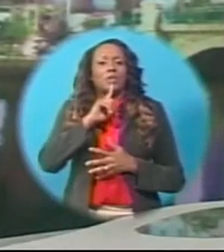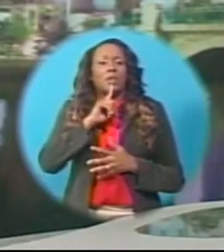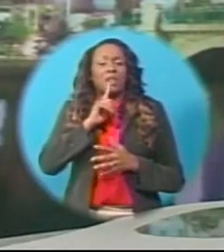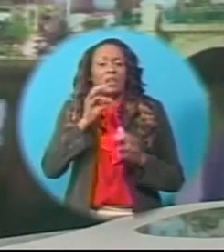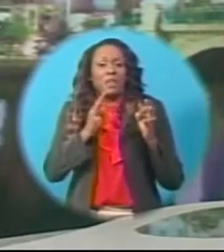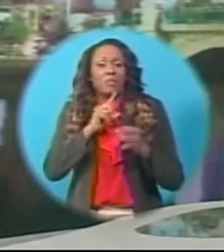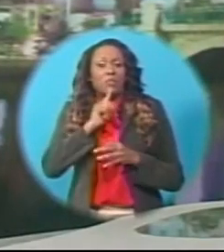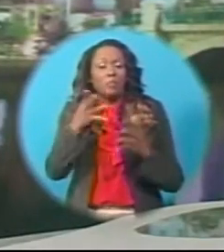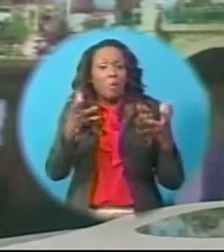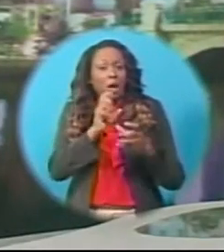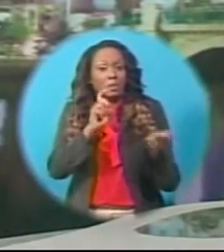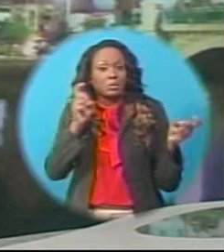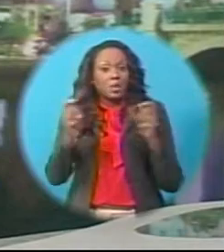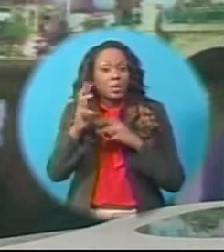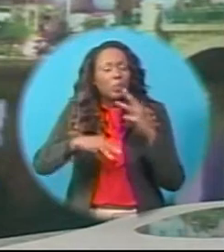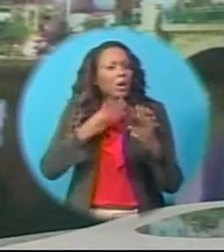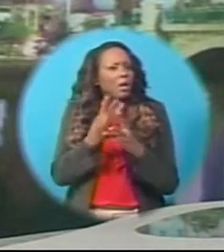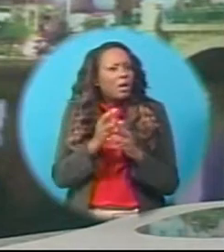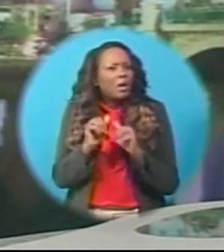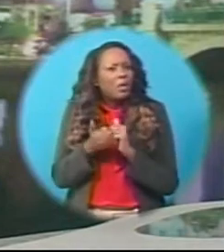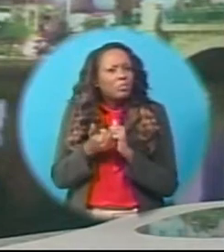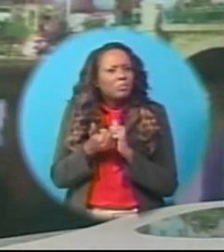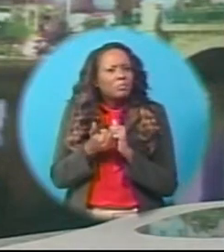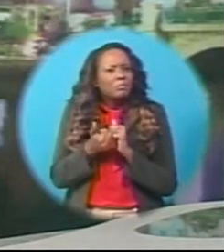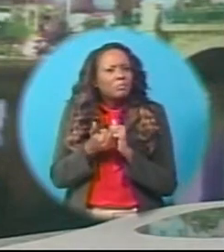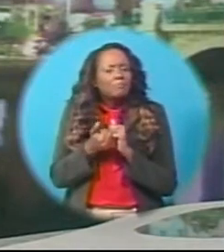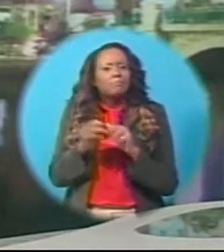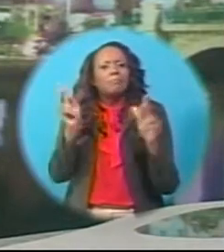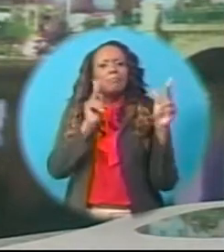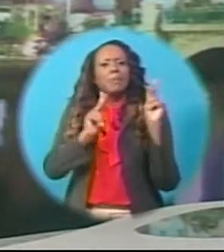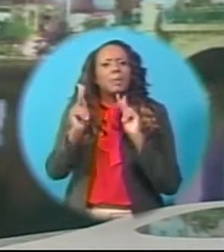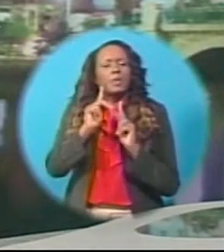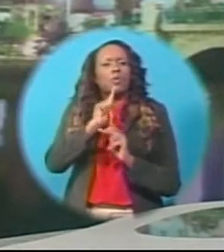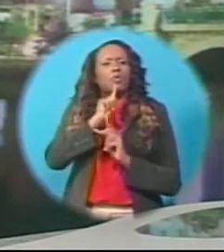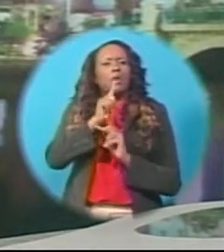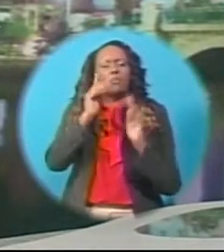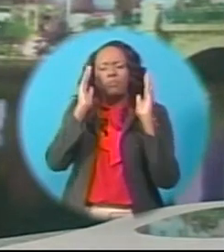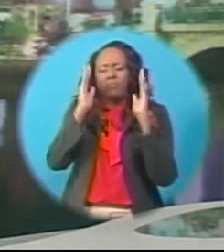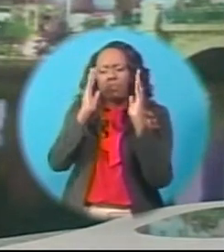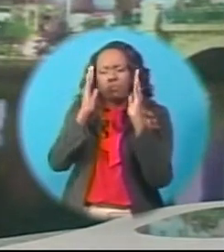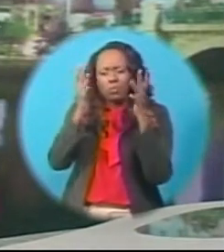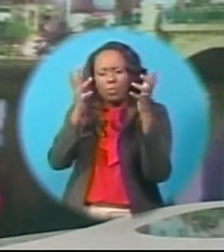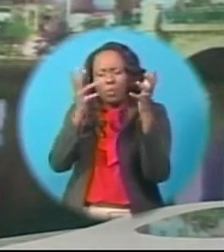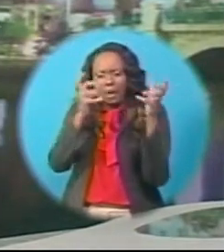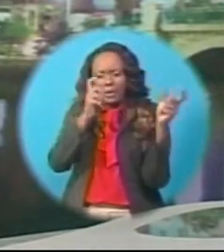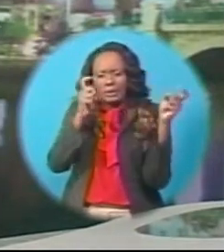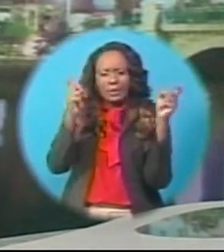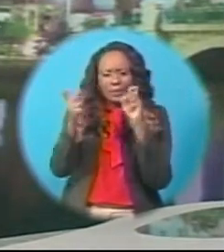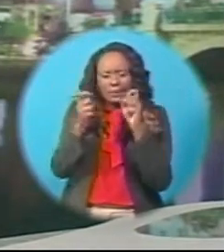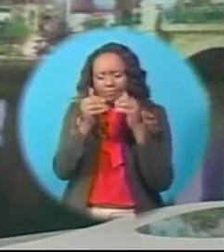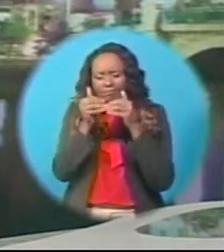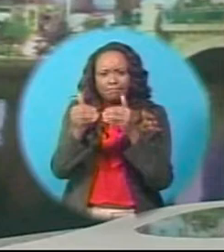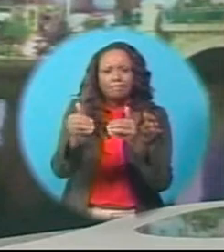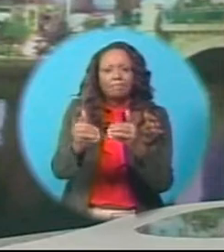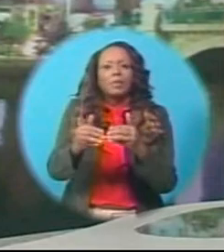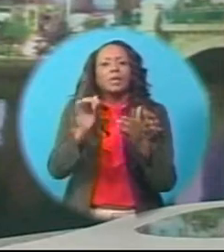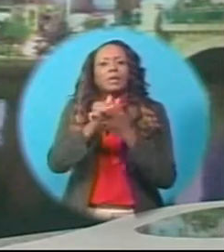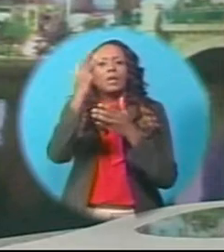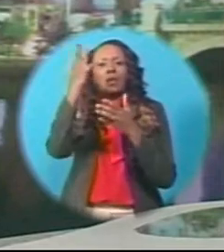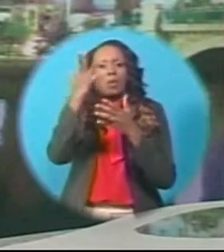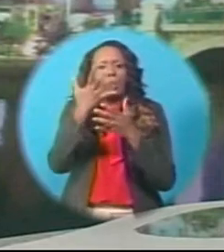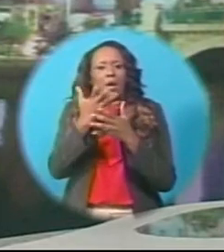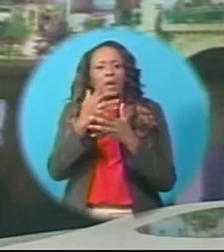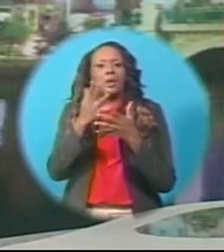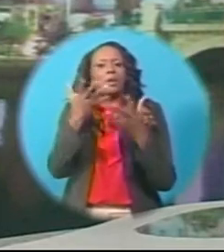is a group of thoughtful, committed citizens. And perhaps it's this train of thought that has led to a citizens' campaign for